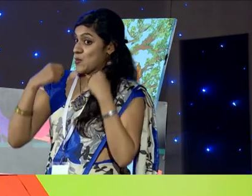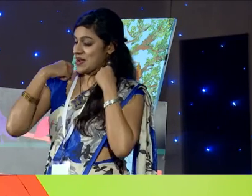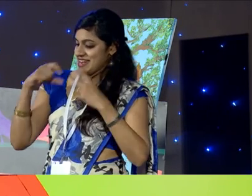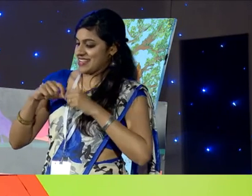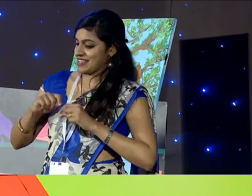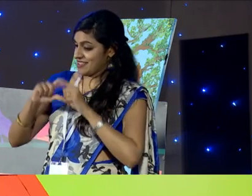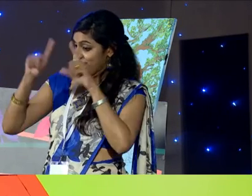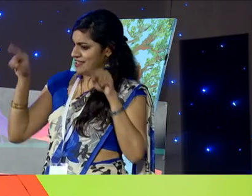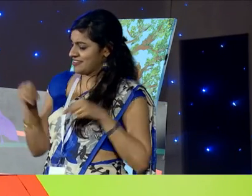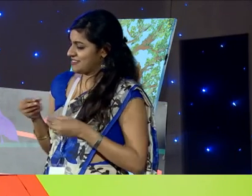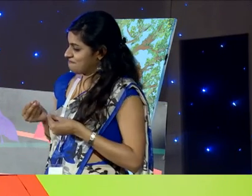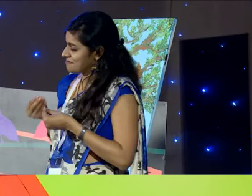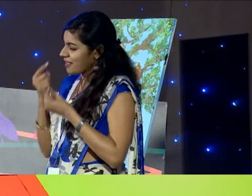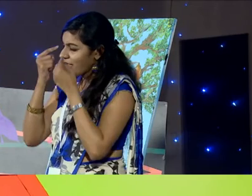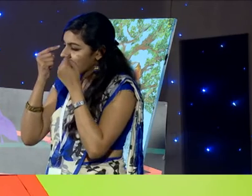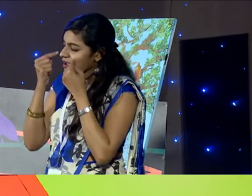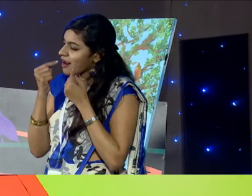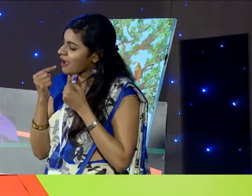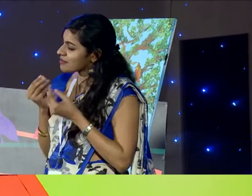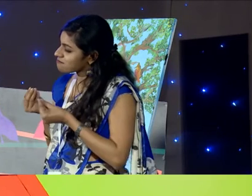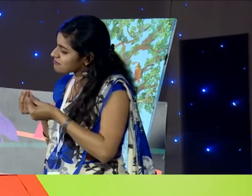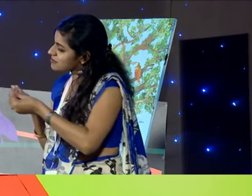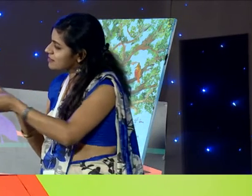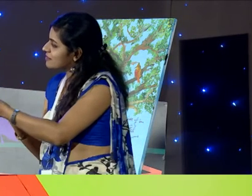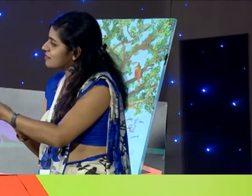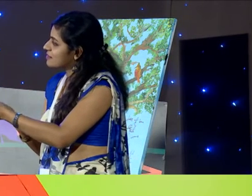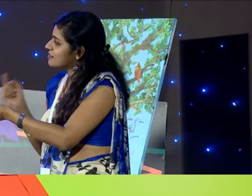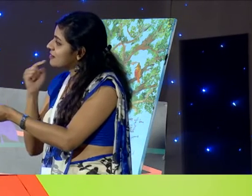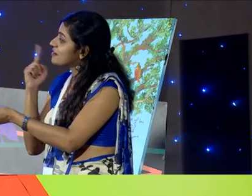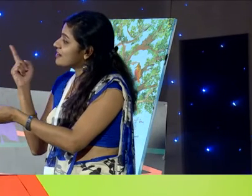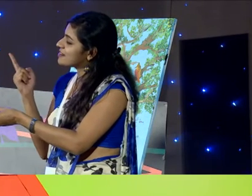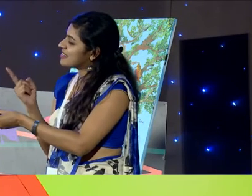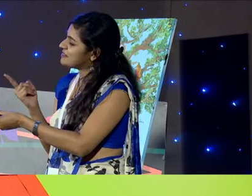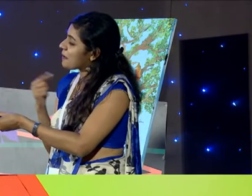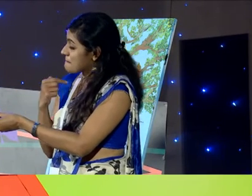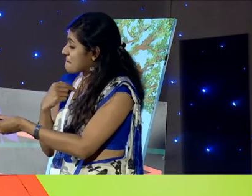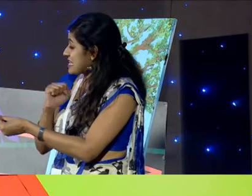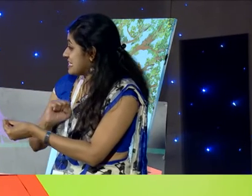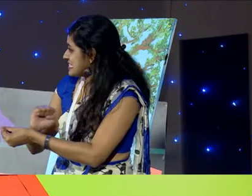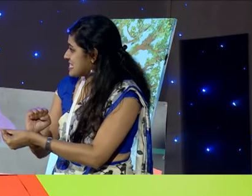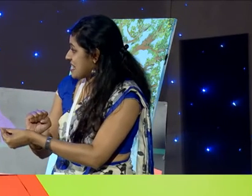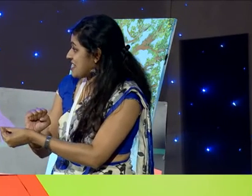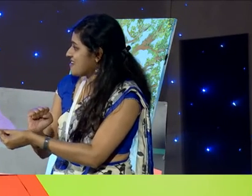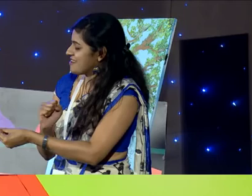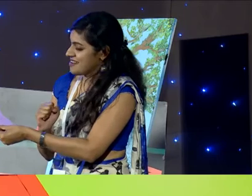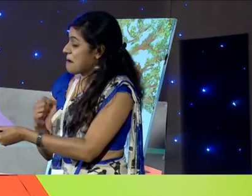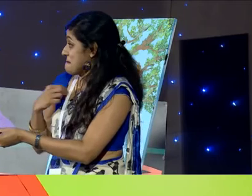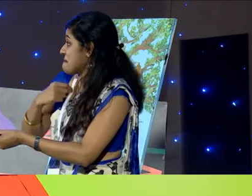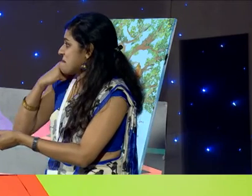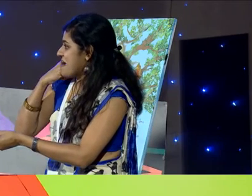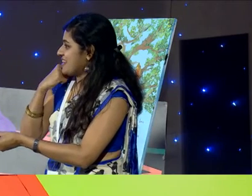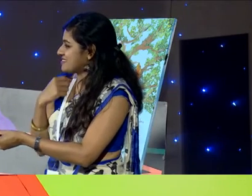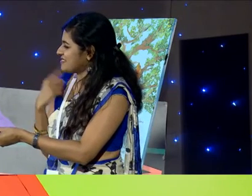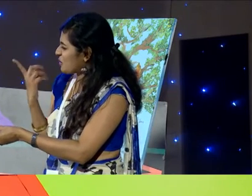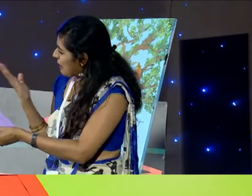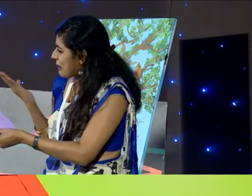of emotions which she displayed. And it turned out that her son was one of those two boys we had hired as kitchen stewards a